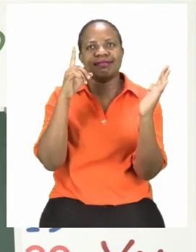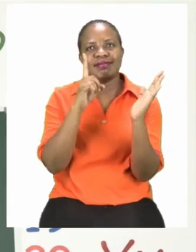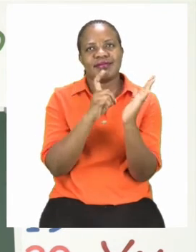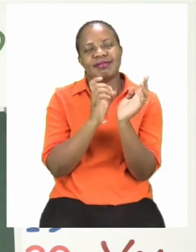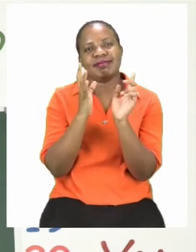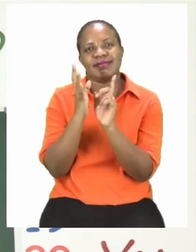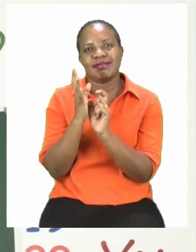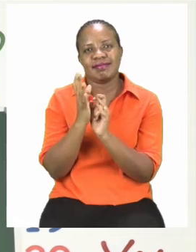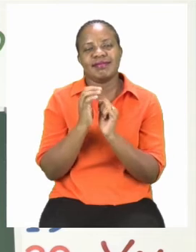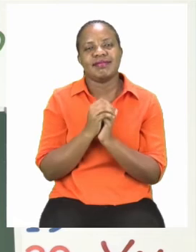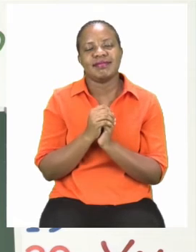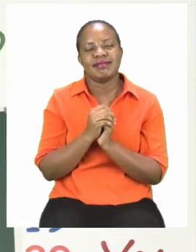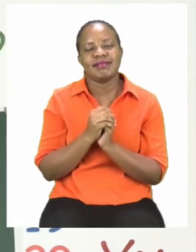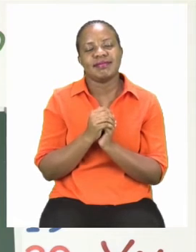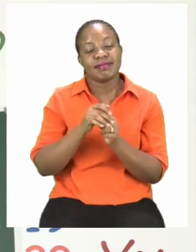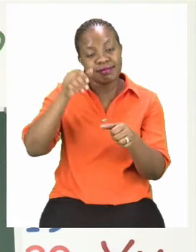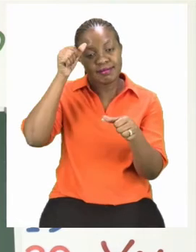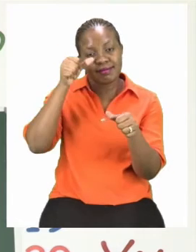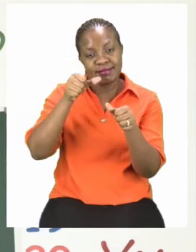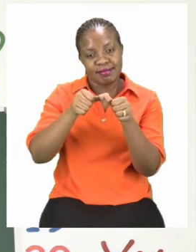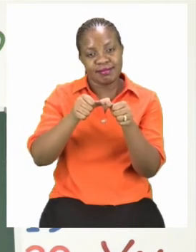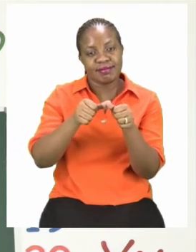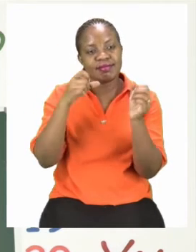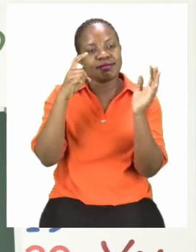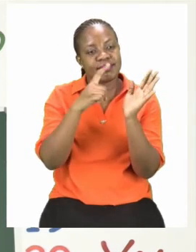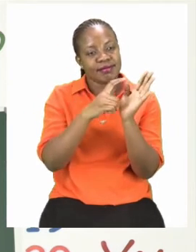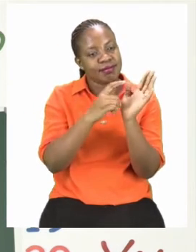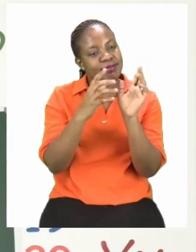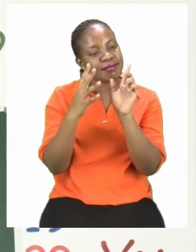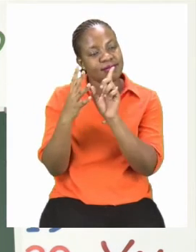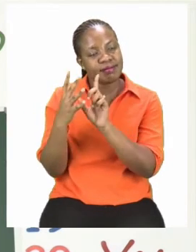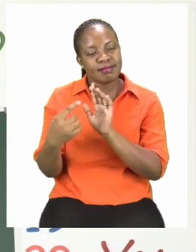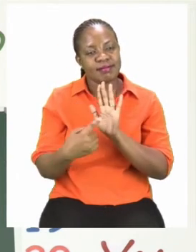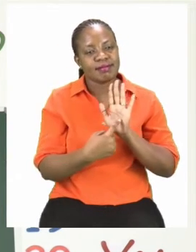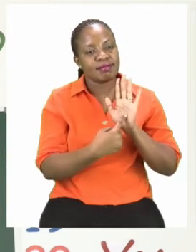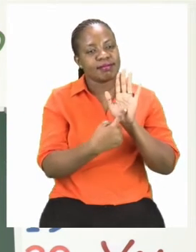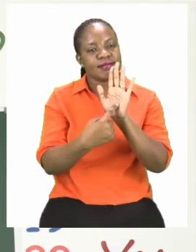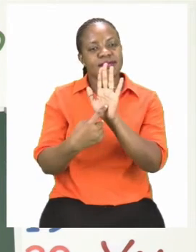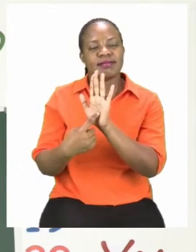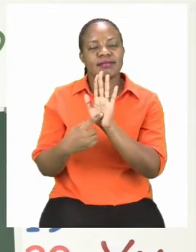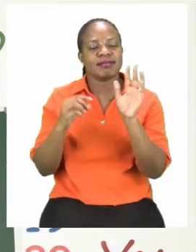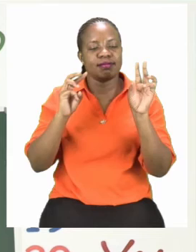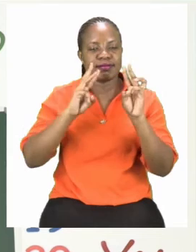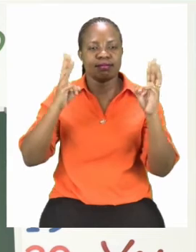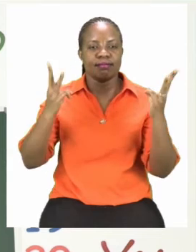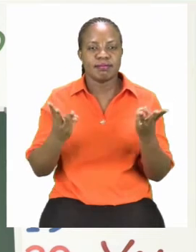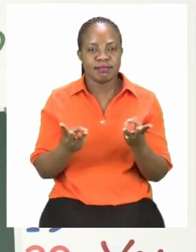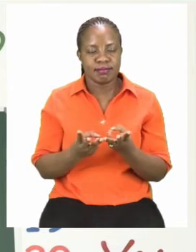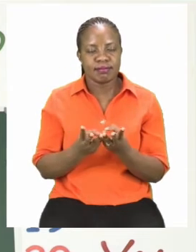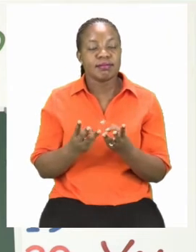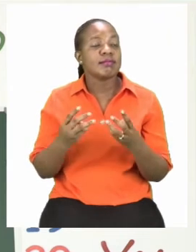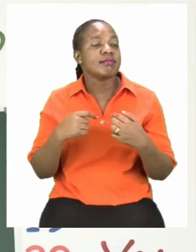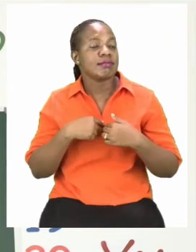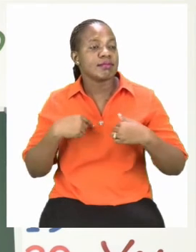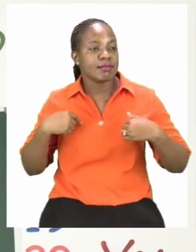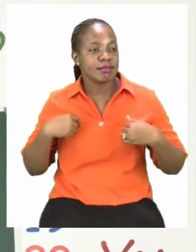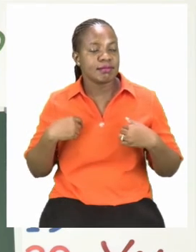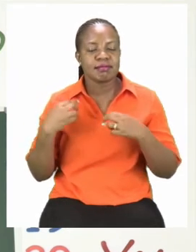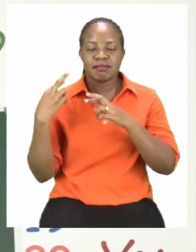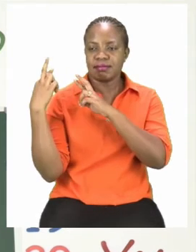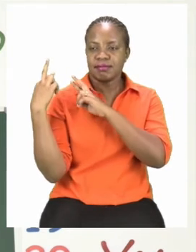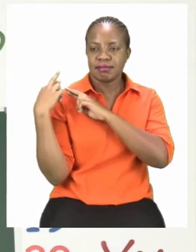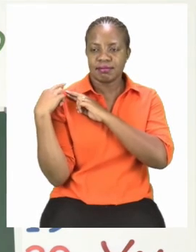they have a car. Let's read the sentence again. They